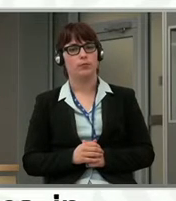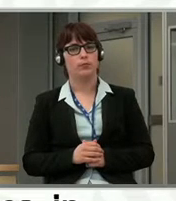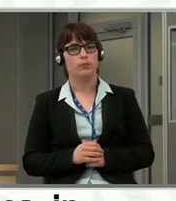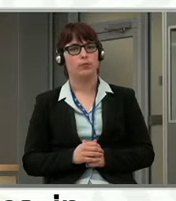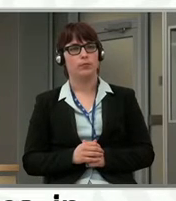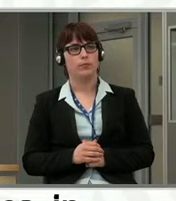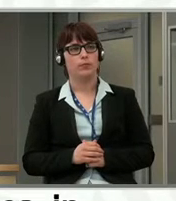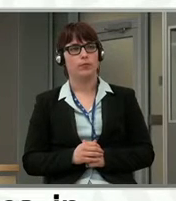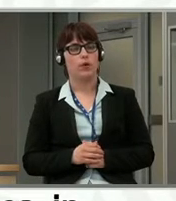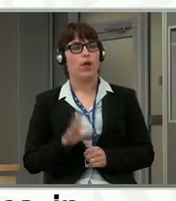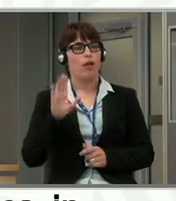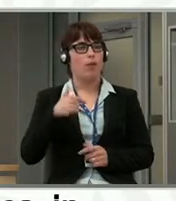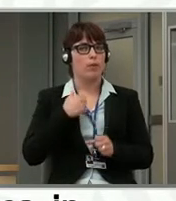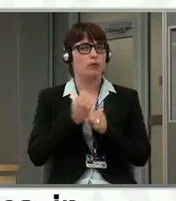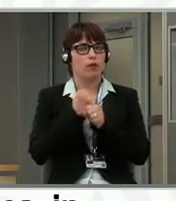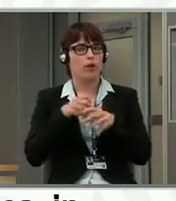order to respect